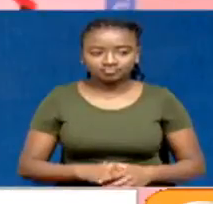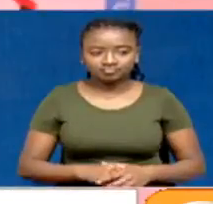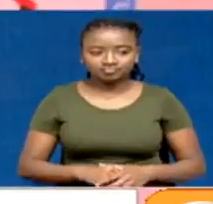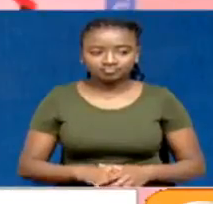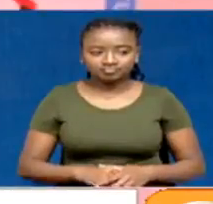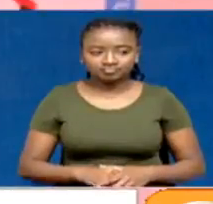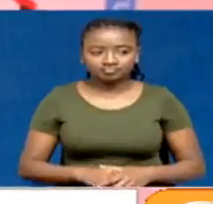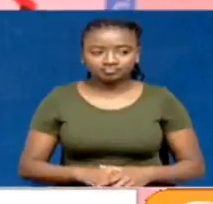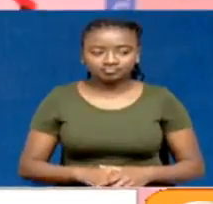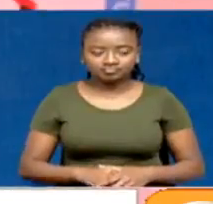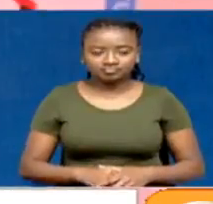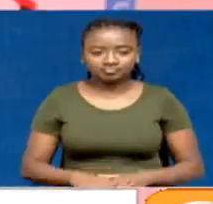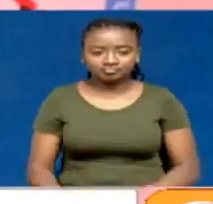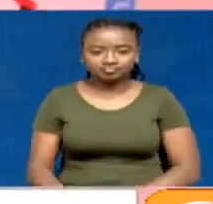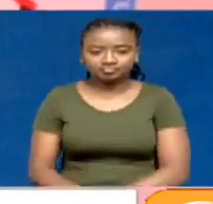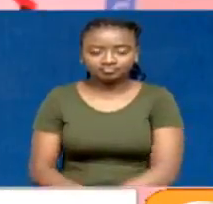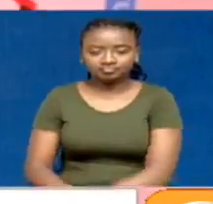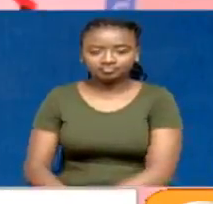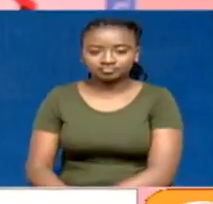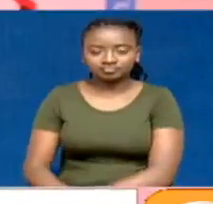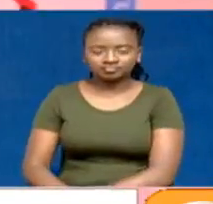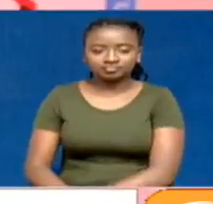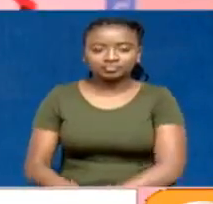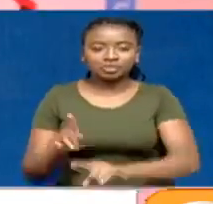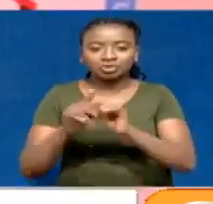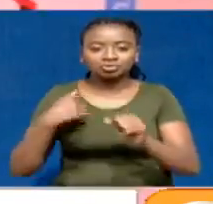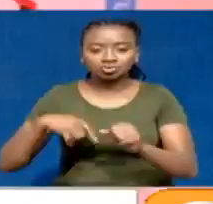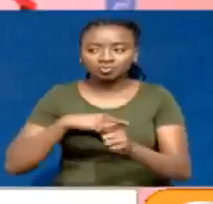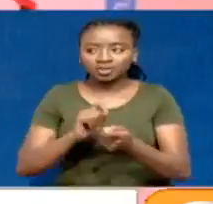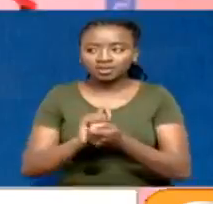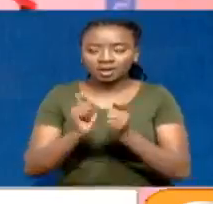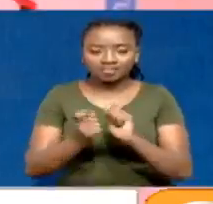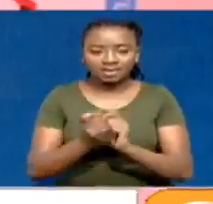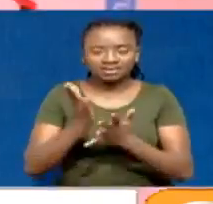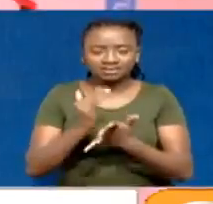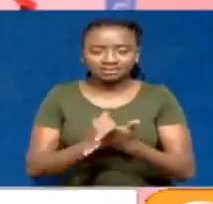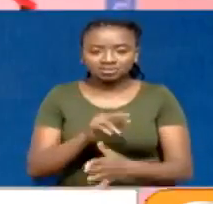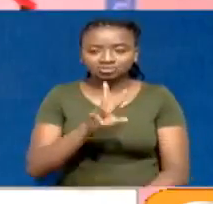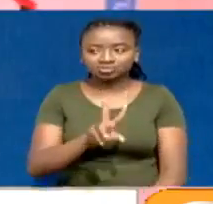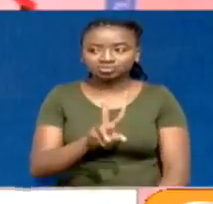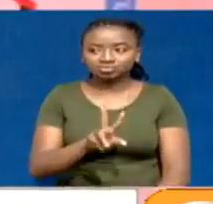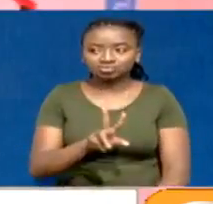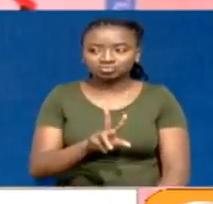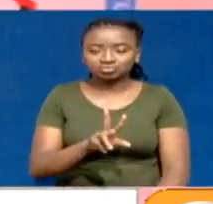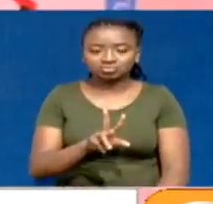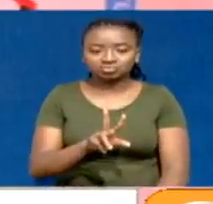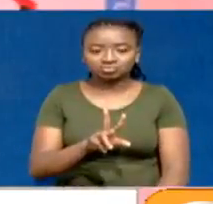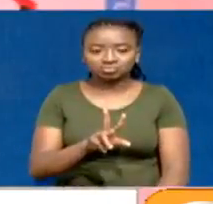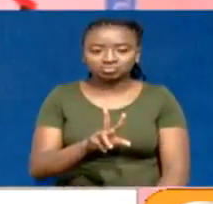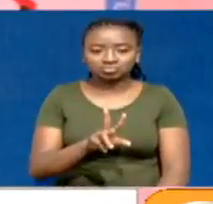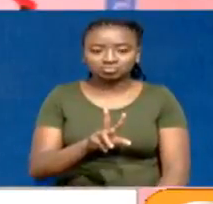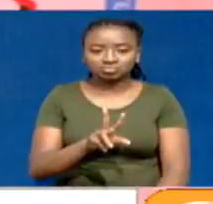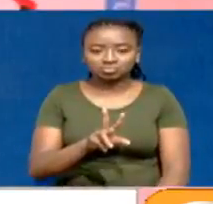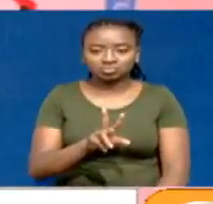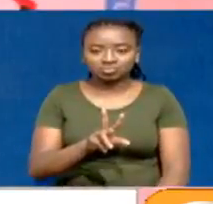once we revoke or we change, we amend Section 2 of that Act, then all these other problems we are talking